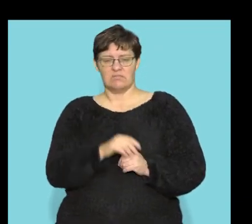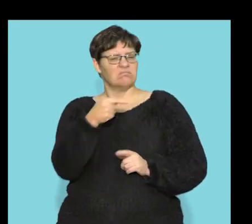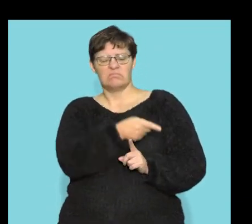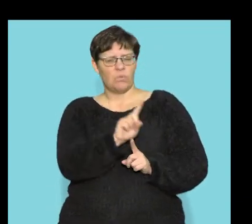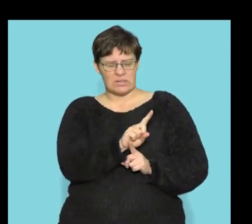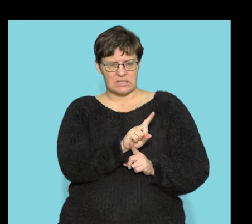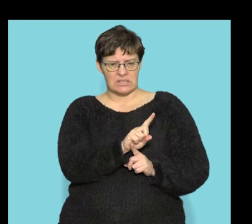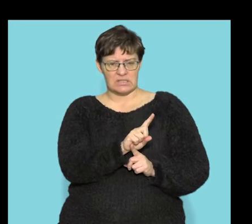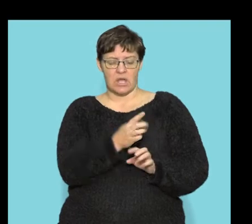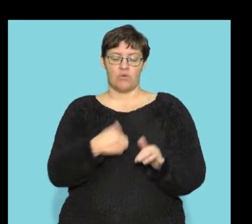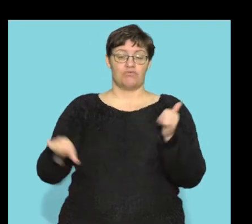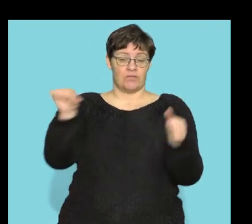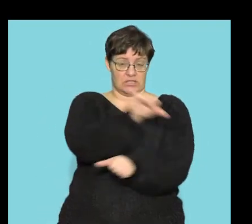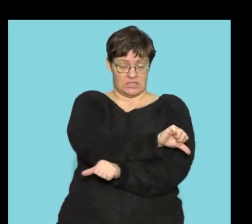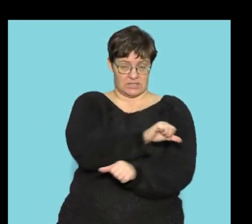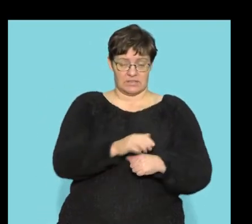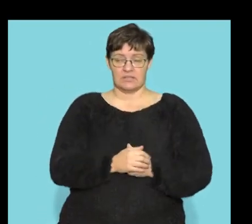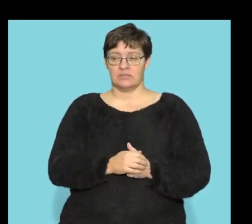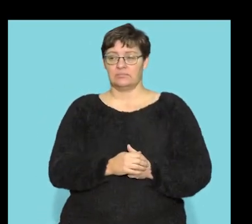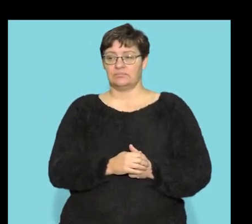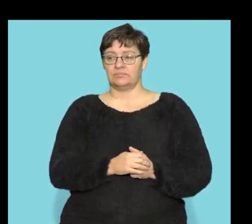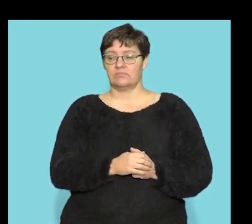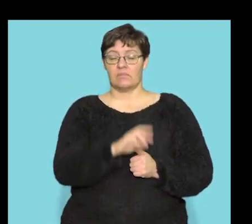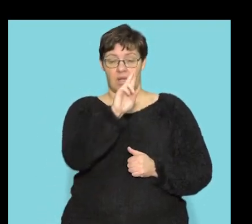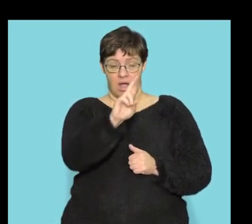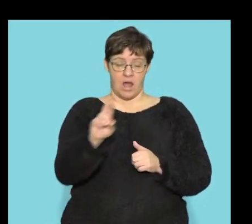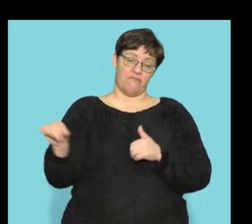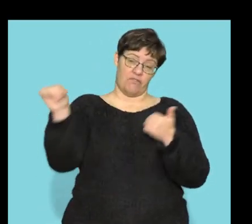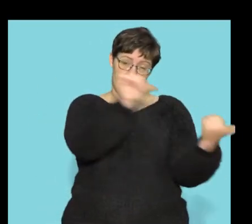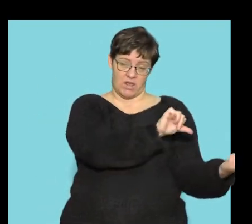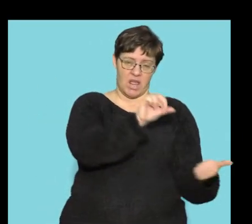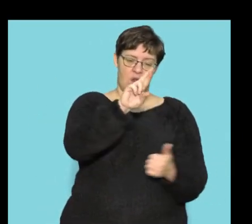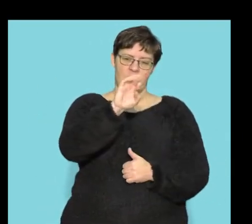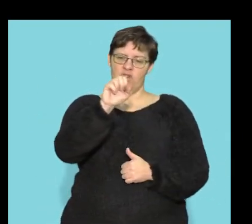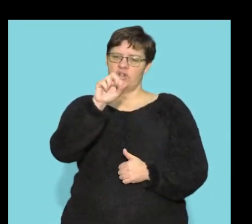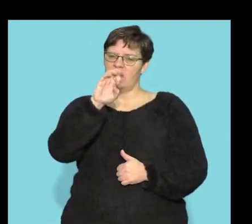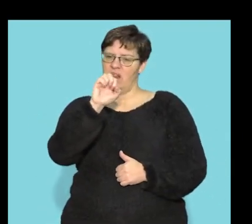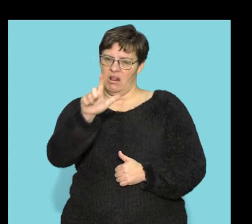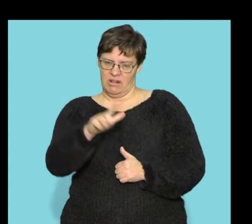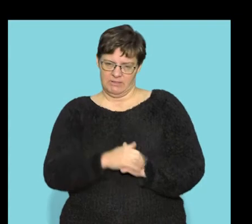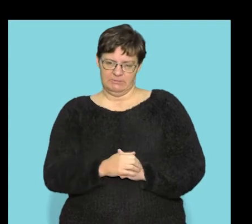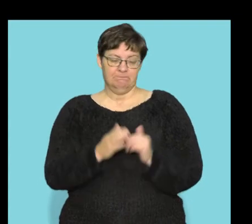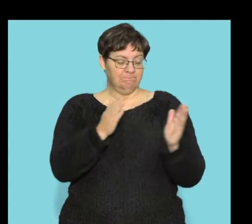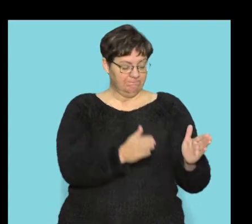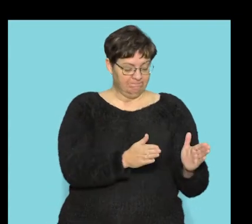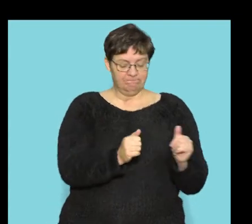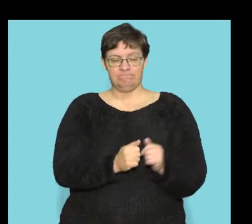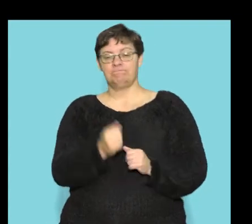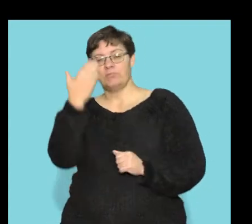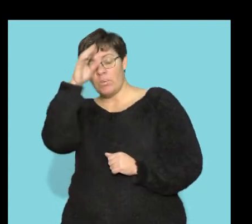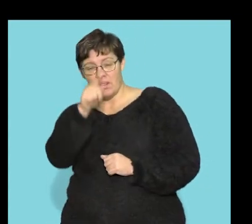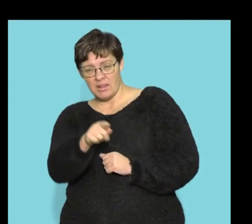My reversal. So let me mark it with an R so you know what that is. Right. What else do I know? I